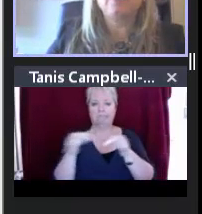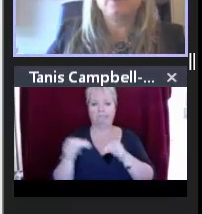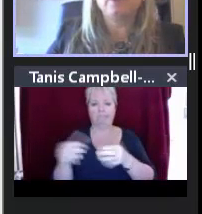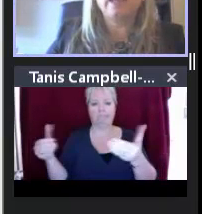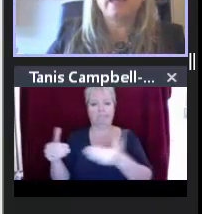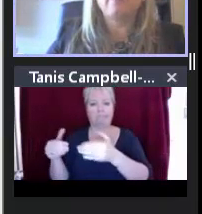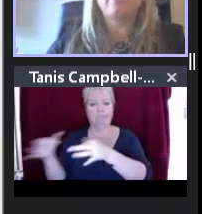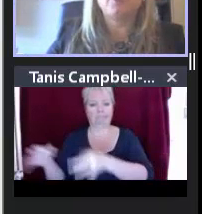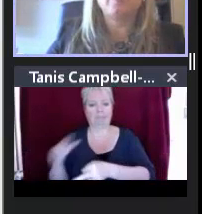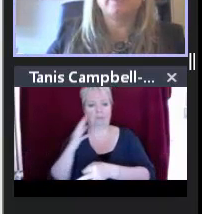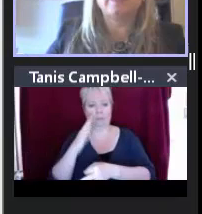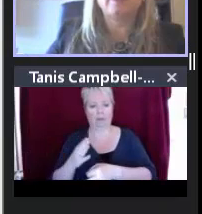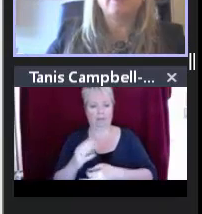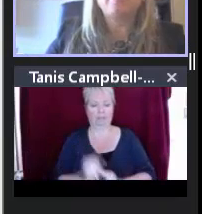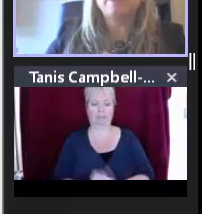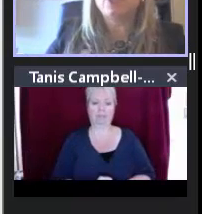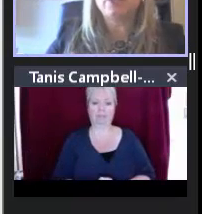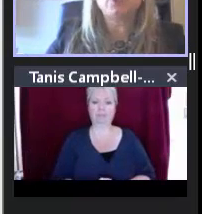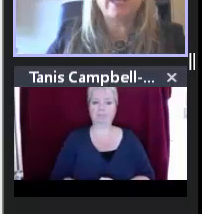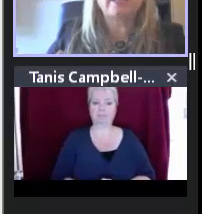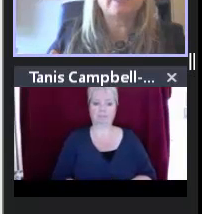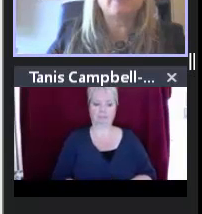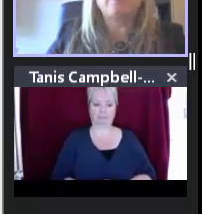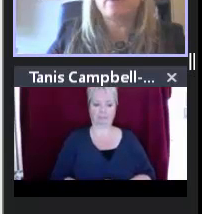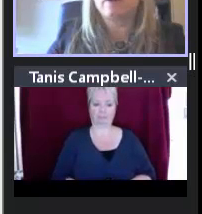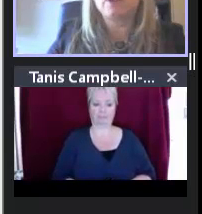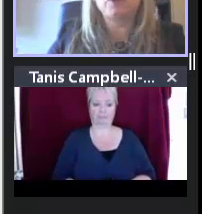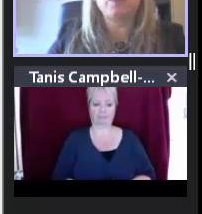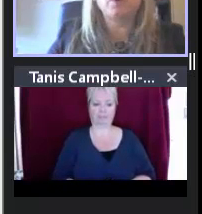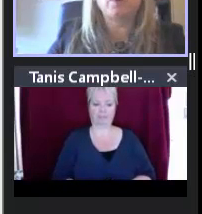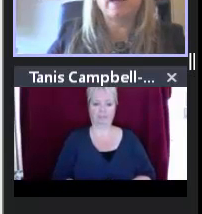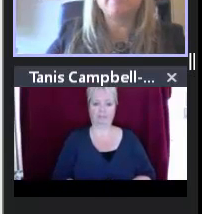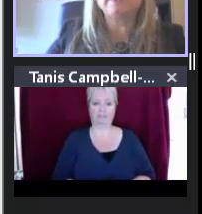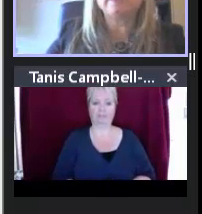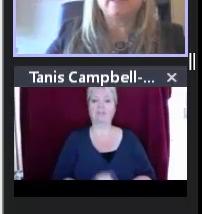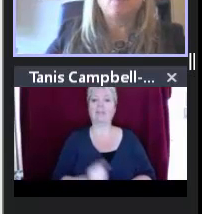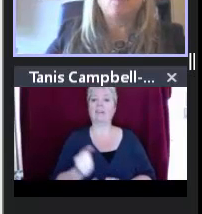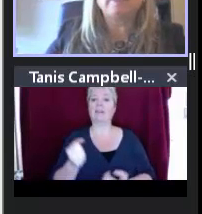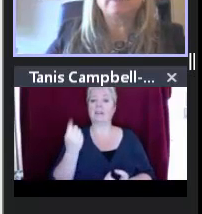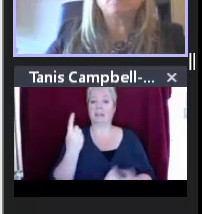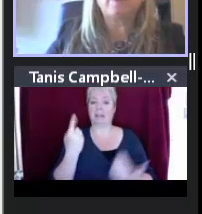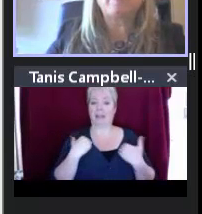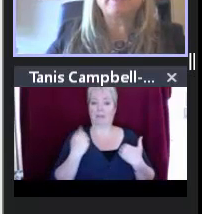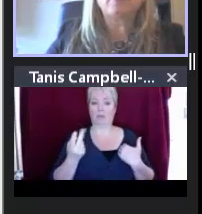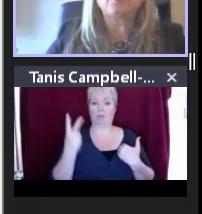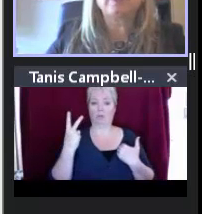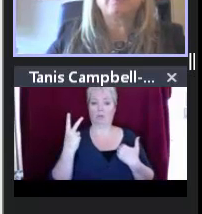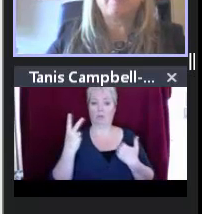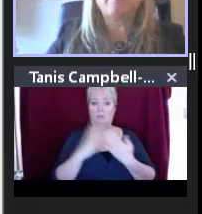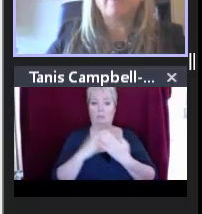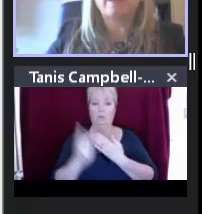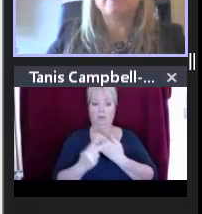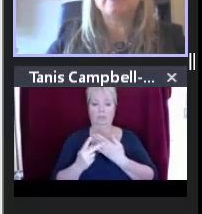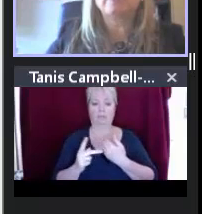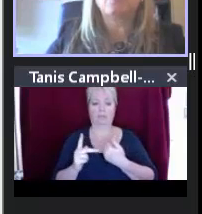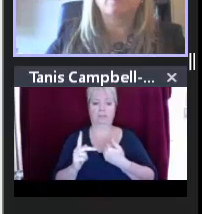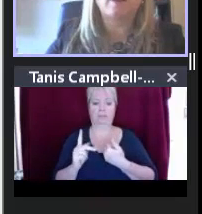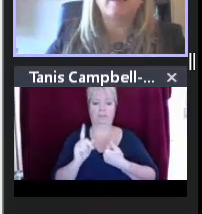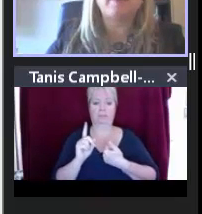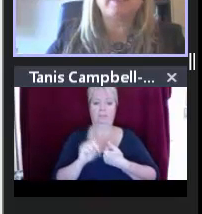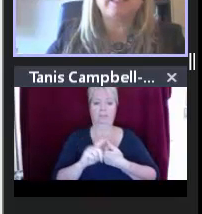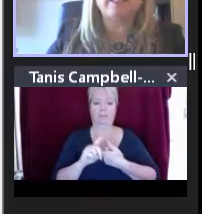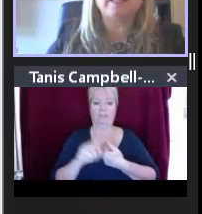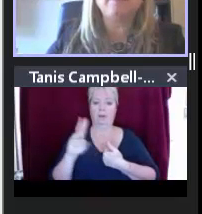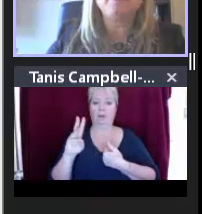Really, to look at it visually, Make a Change Canada, we've got the two programs. One's Web Essentials, Web Advanced,